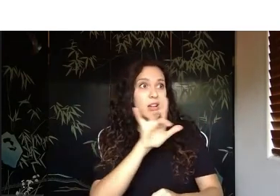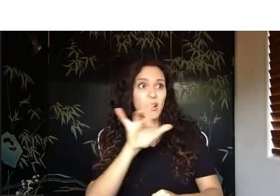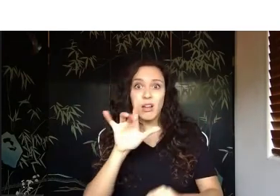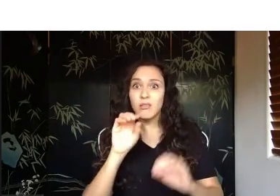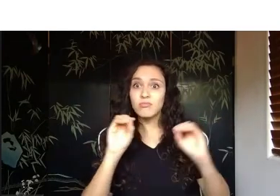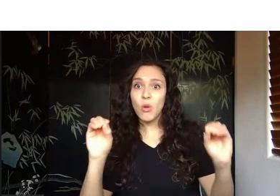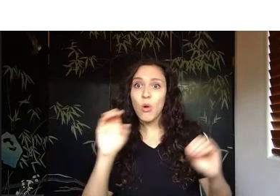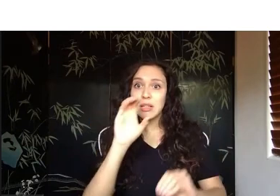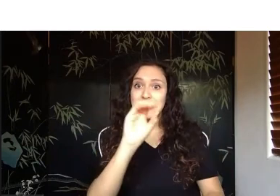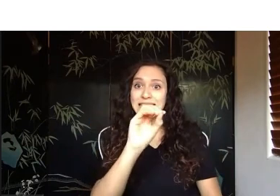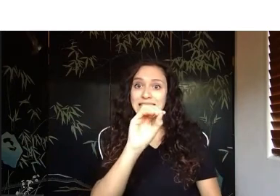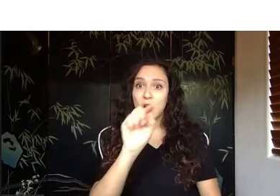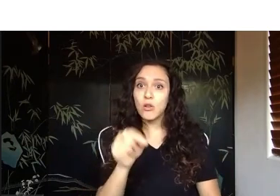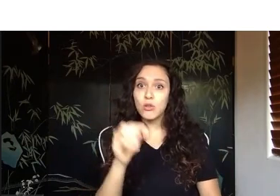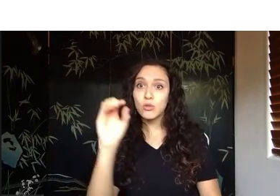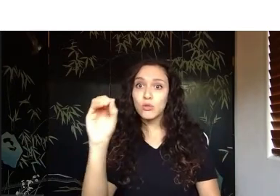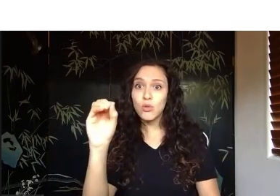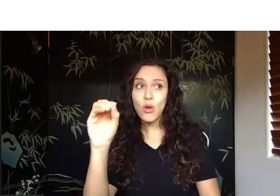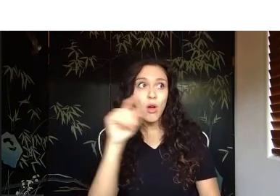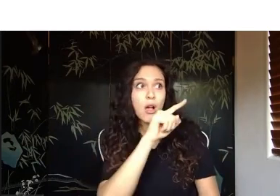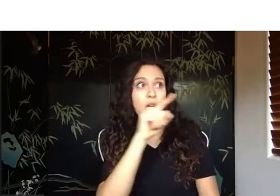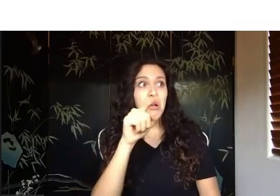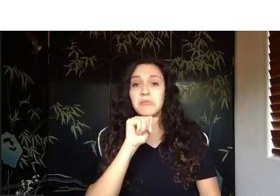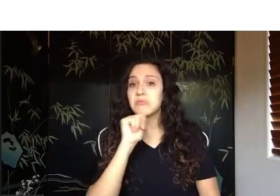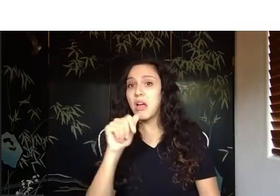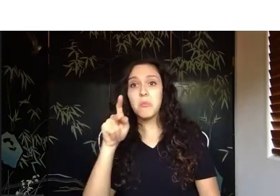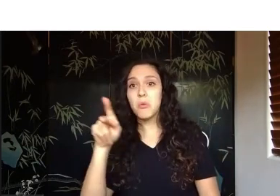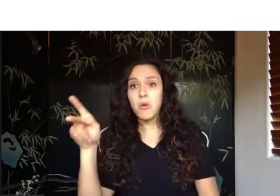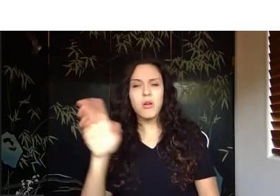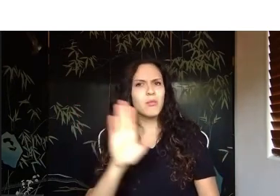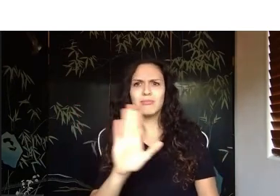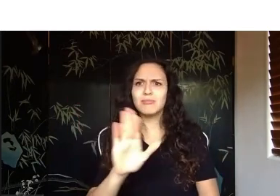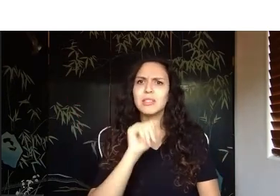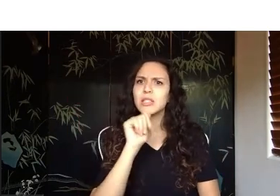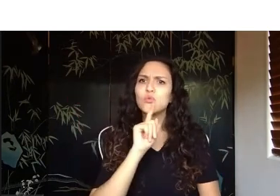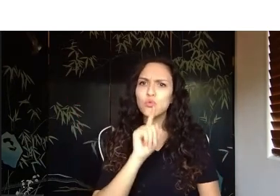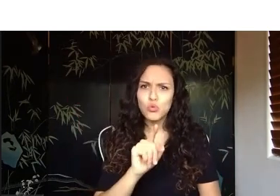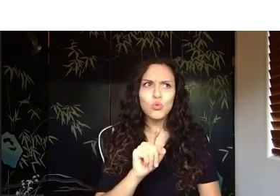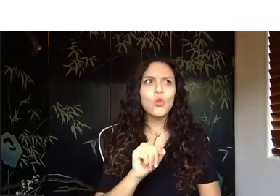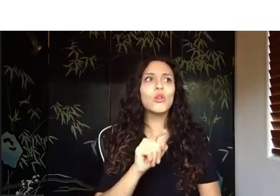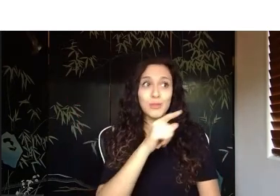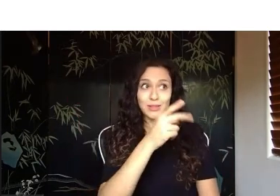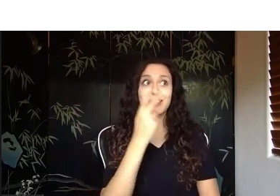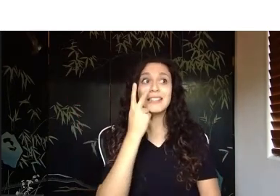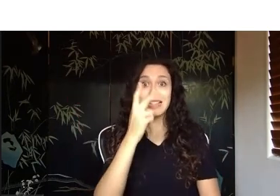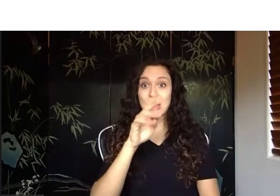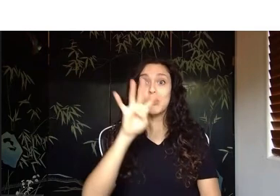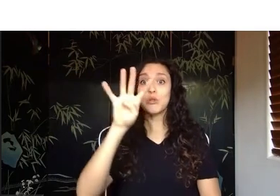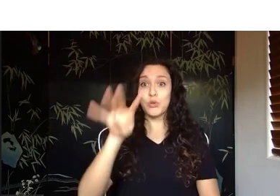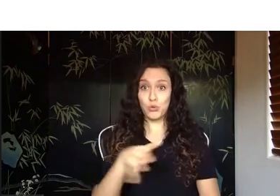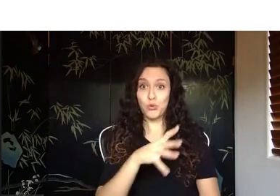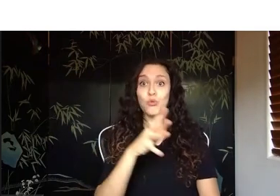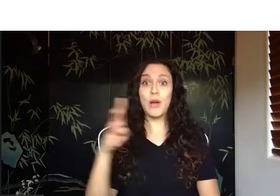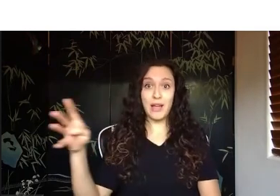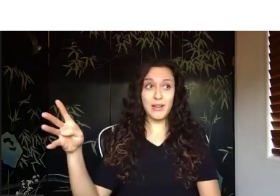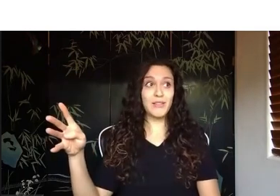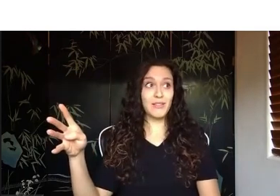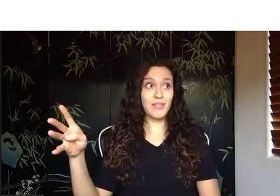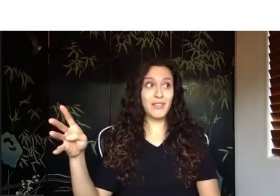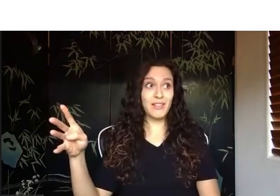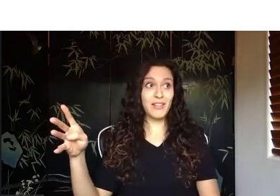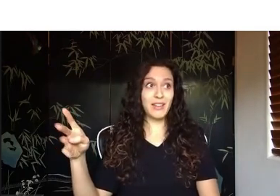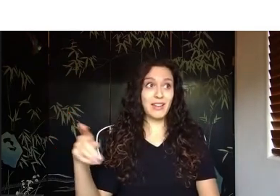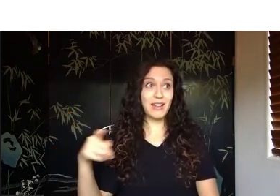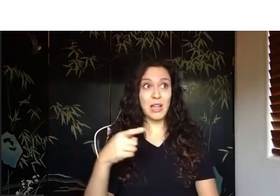people think that, oh, I don't see 0, 0, so it must not be proportional. That's not true, because when we show a graph, here's